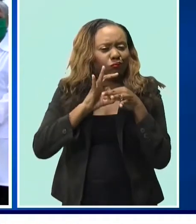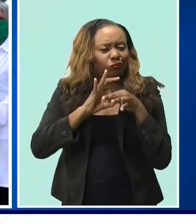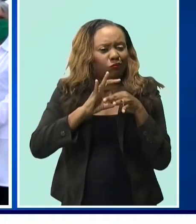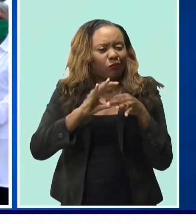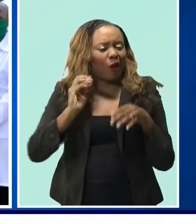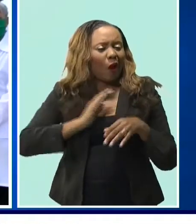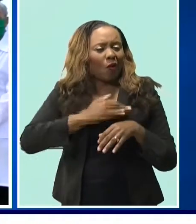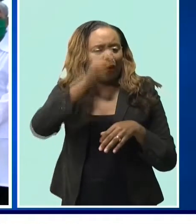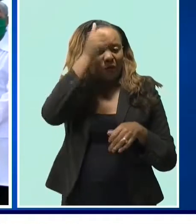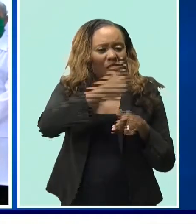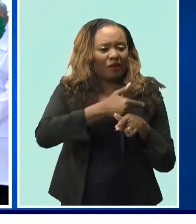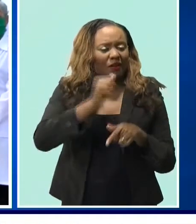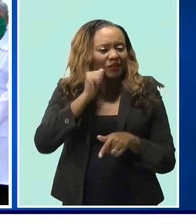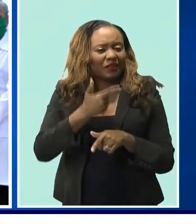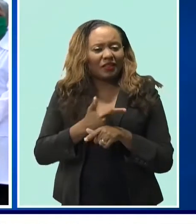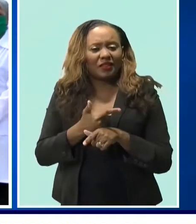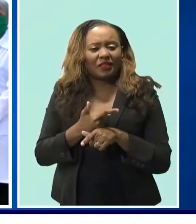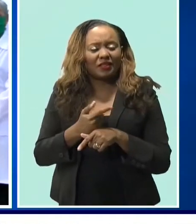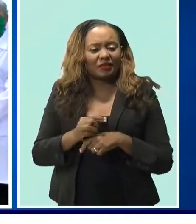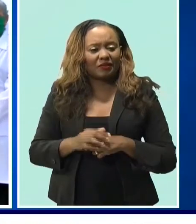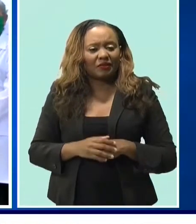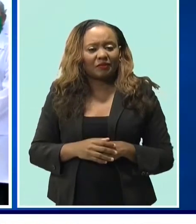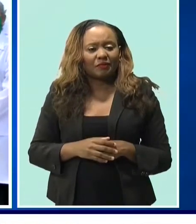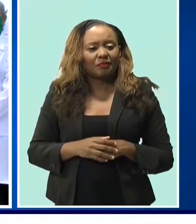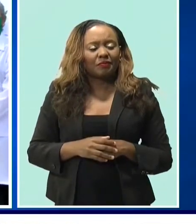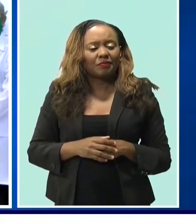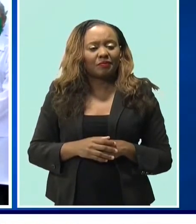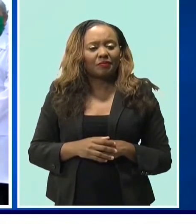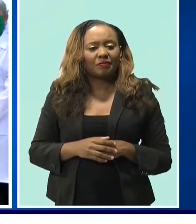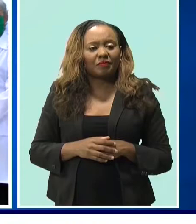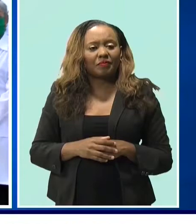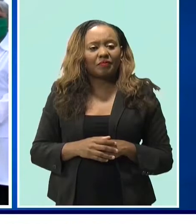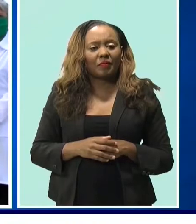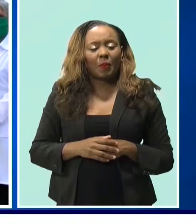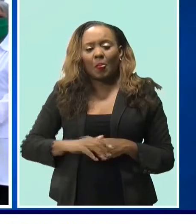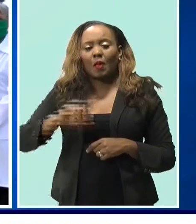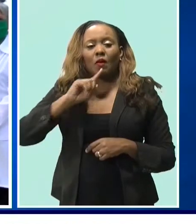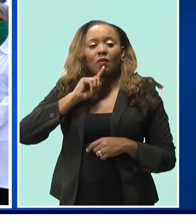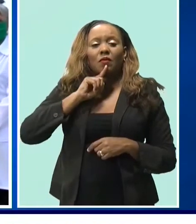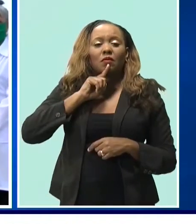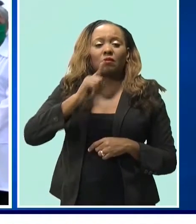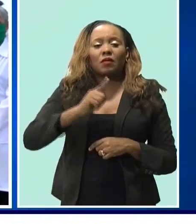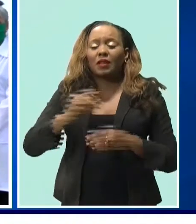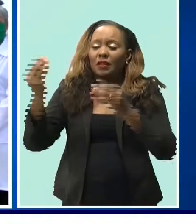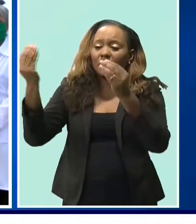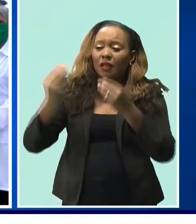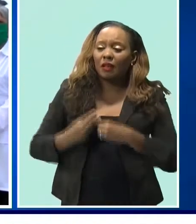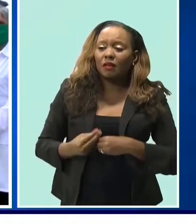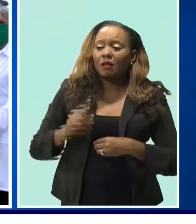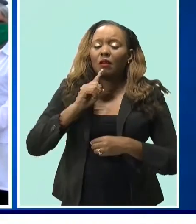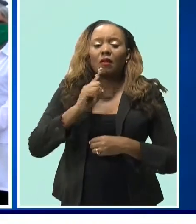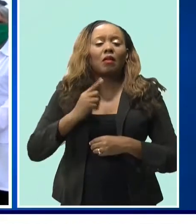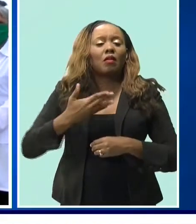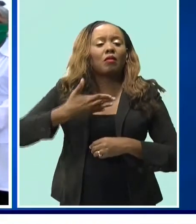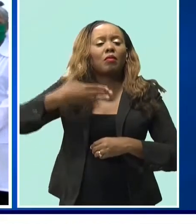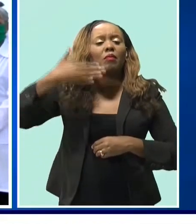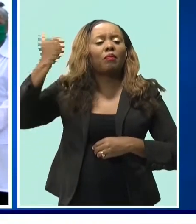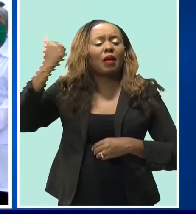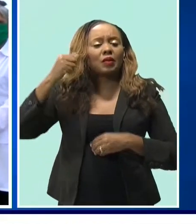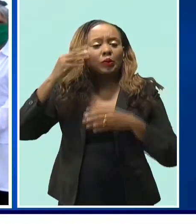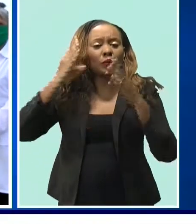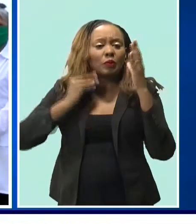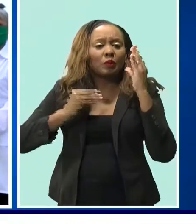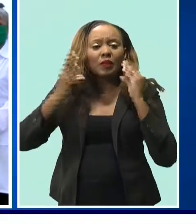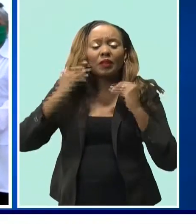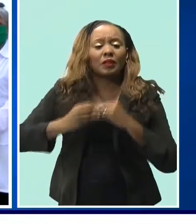cubanos, wrote one of the most shining chapters escribieron uno de los más brillantes